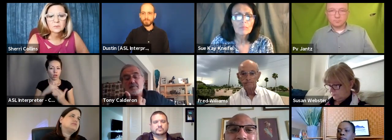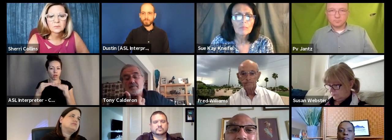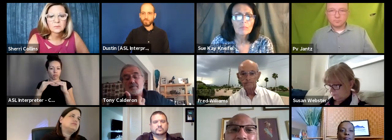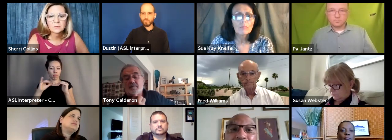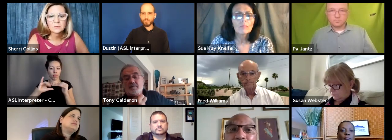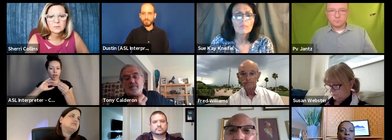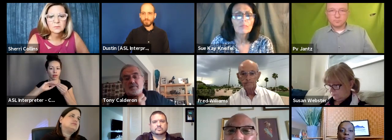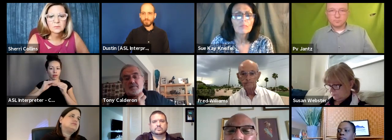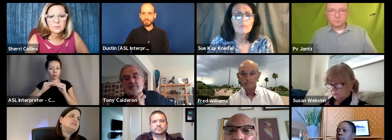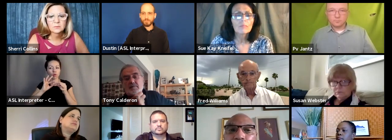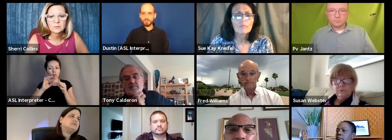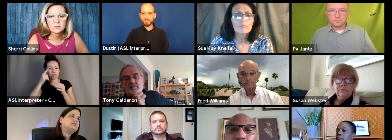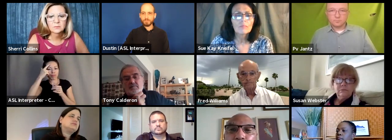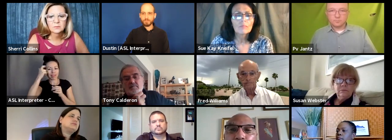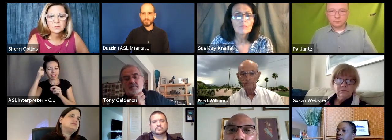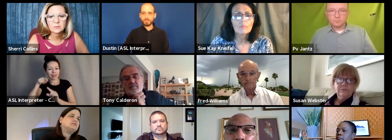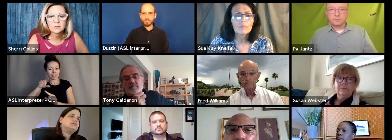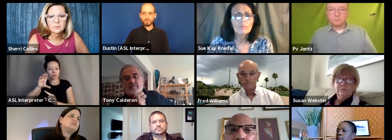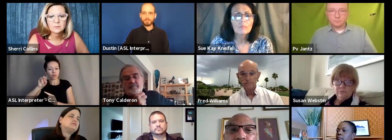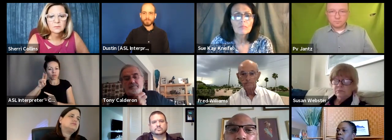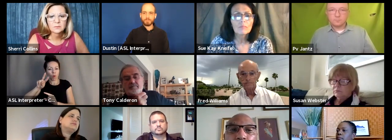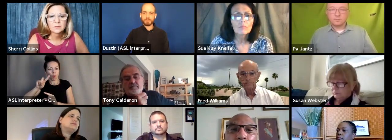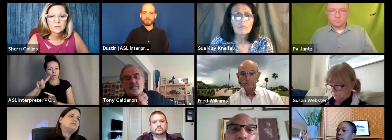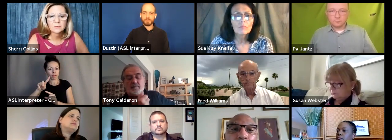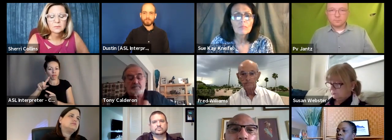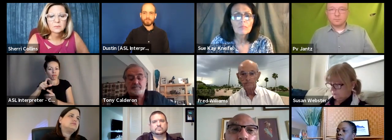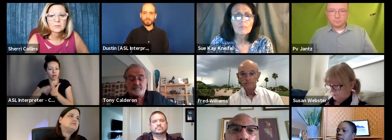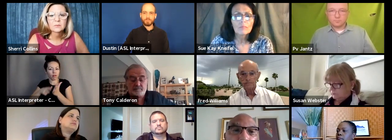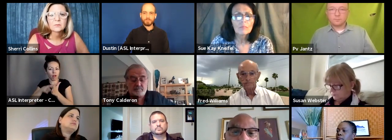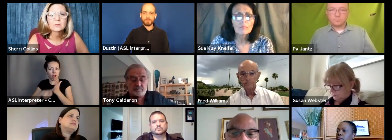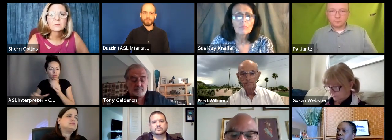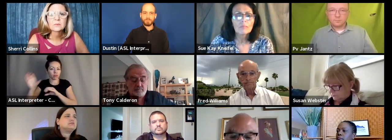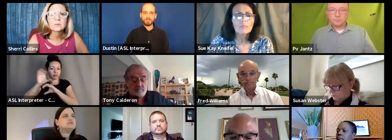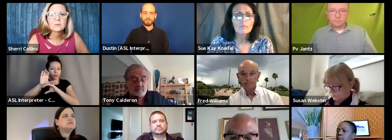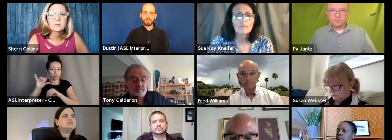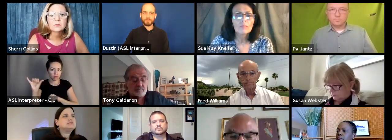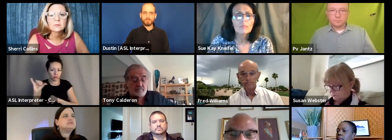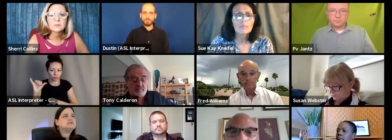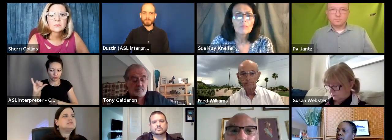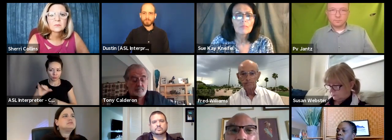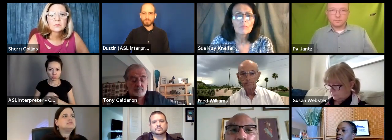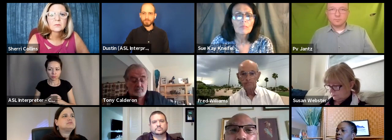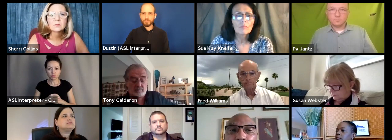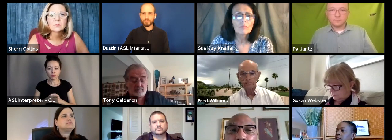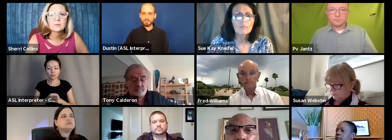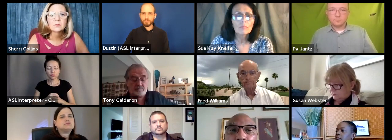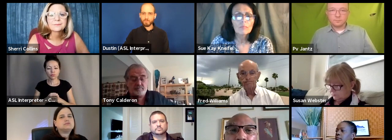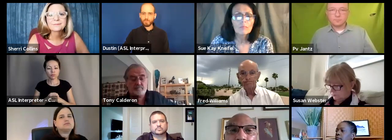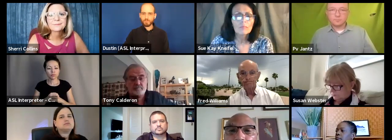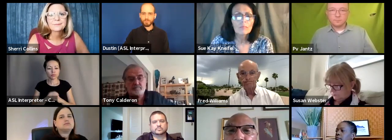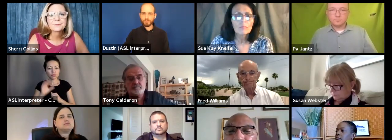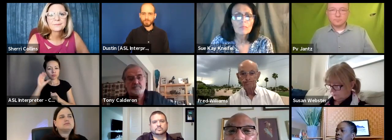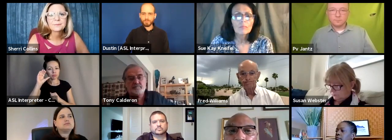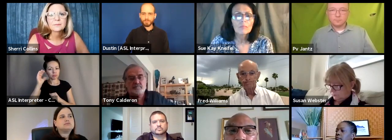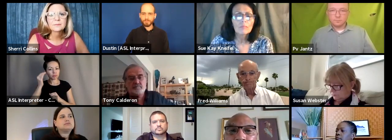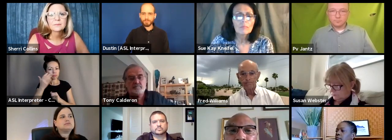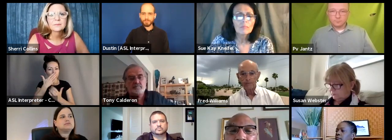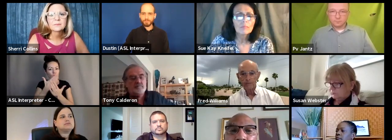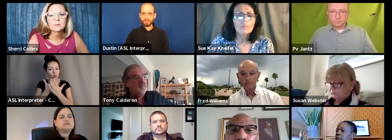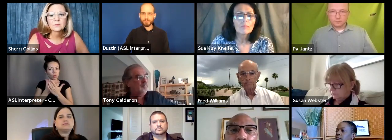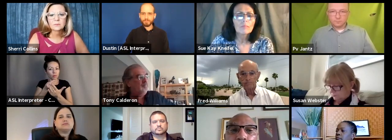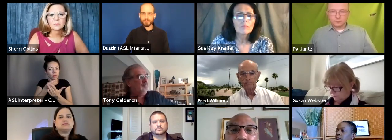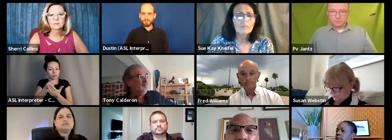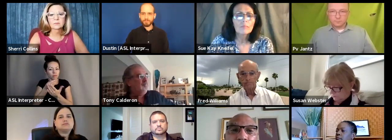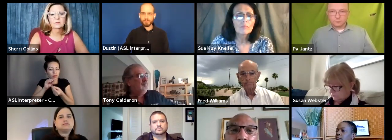the COVID-related expenses as well. So that looks like a good number we can operate